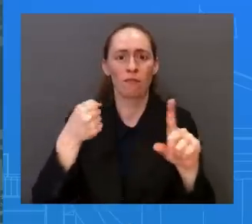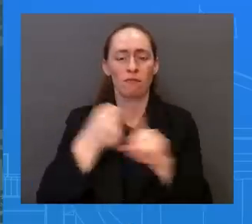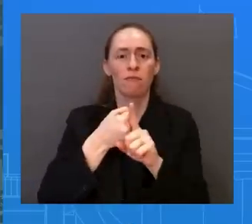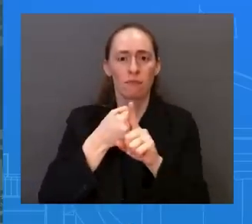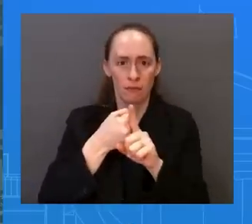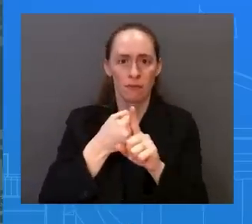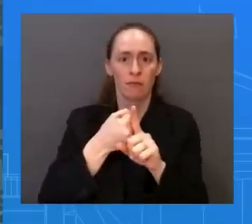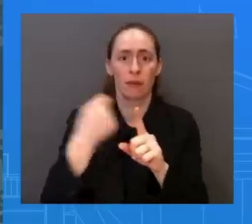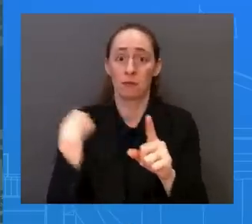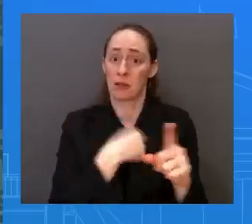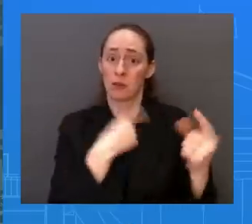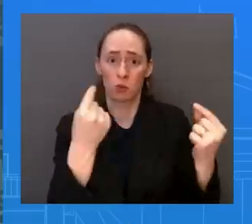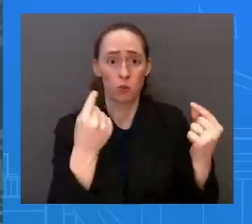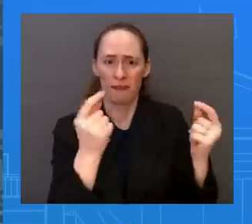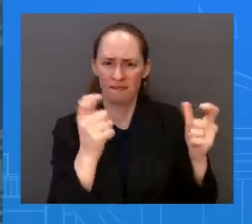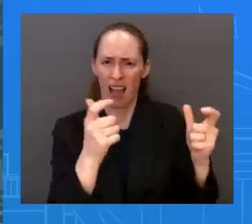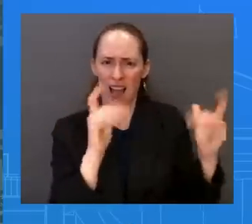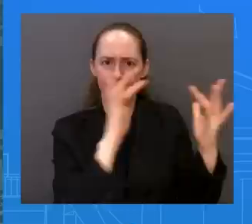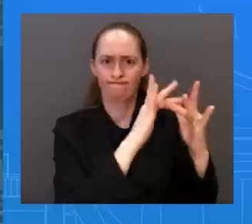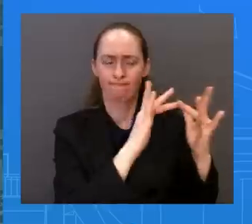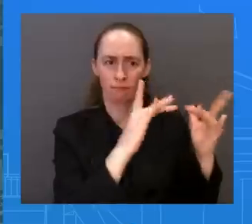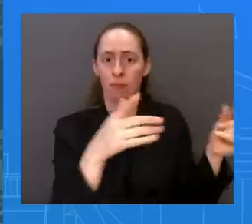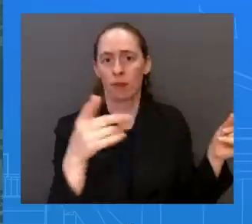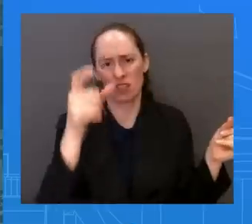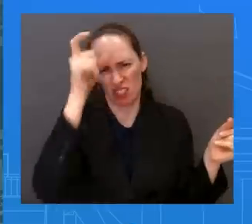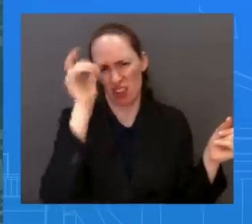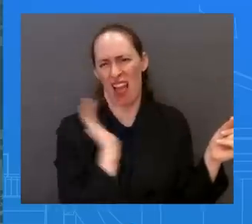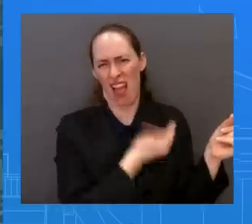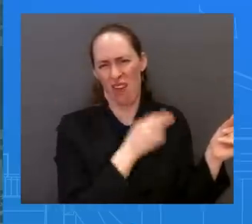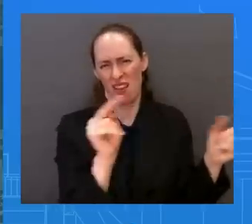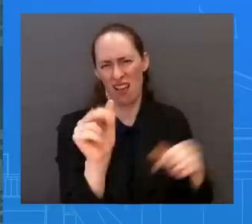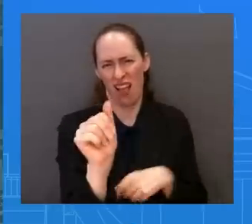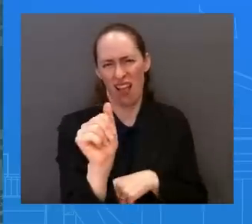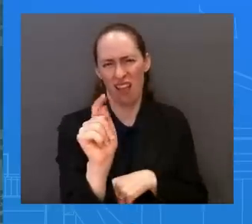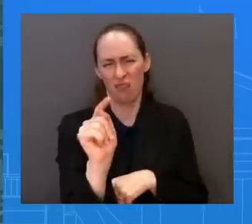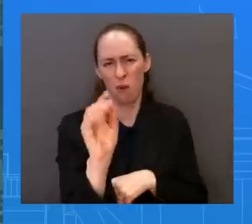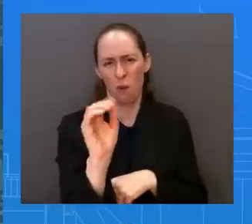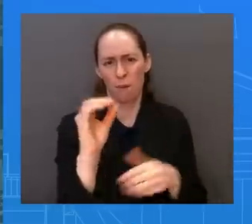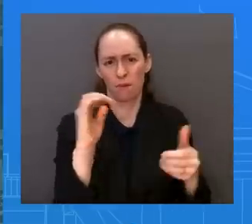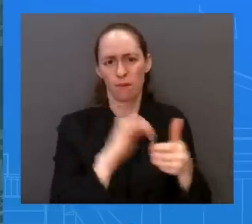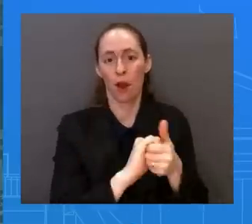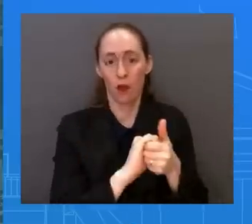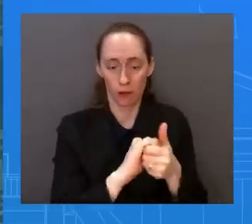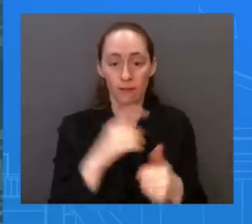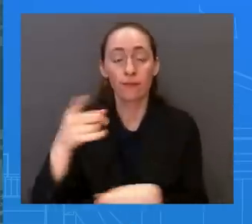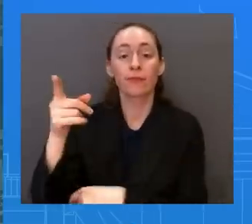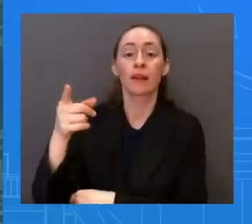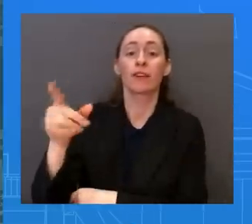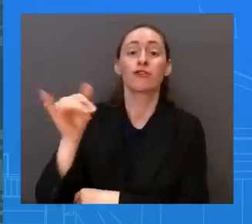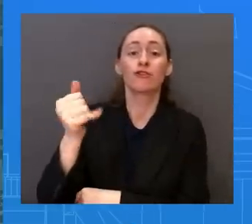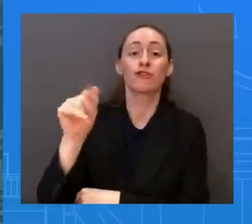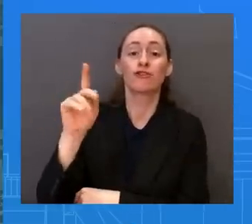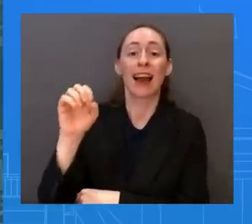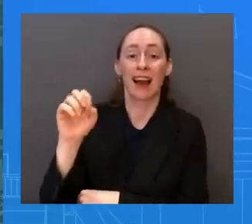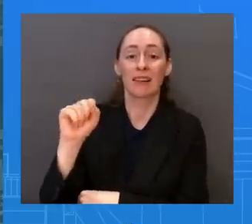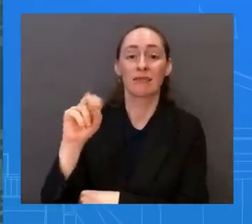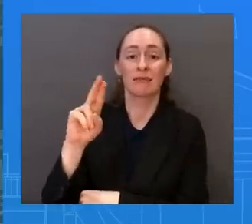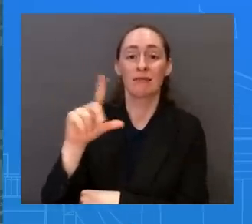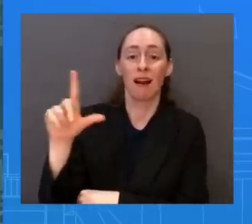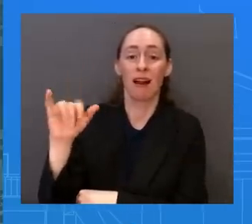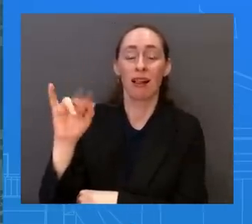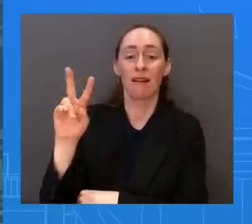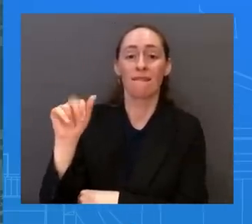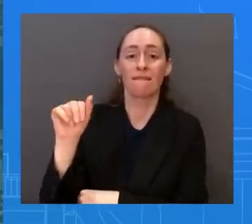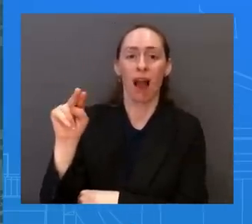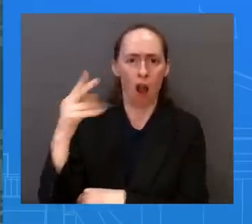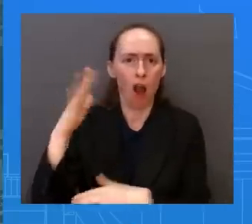Jake Sullivan reached out to his counterpart last night. Secretary Austin spoke and Secretary Blinken have both spoken with